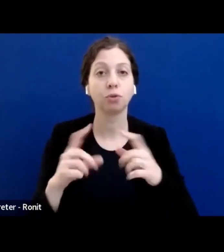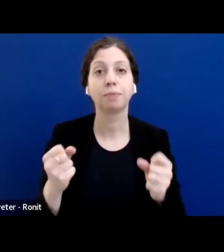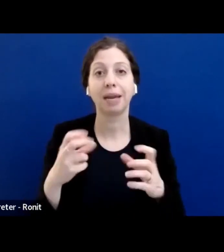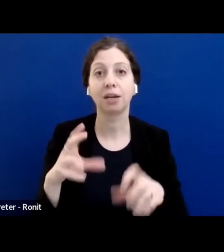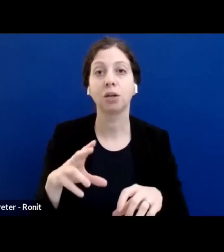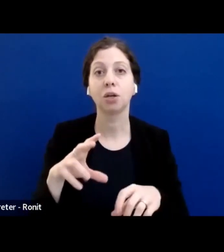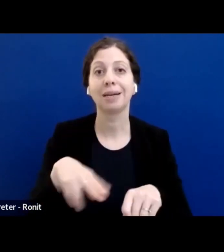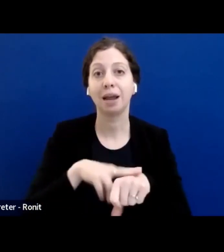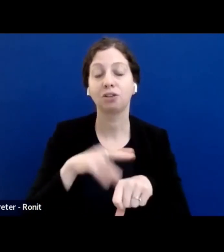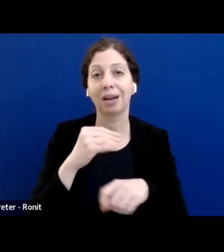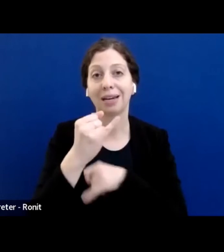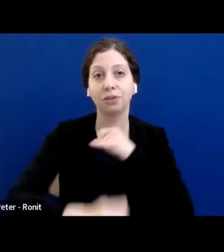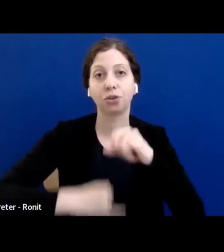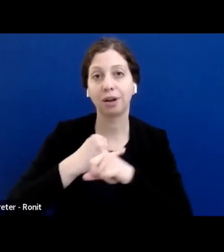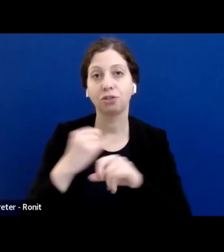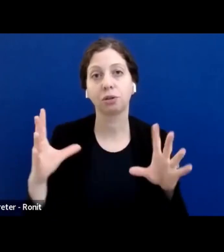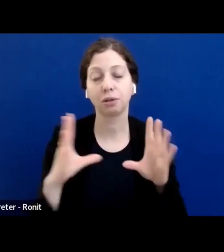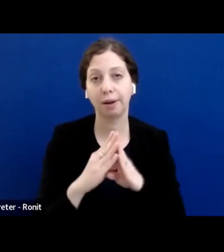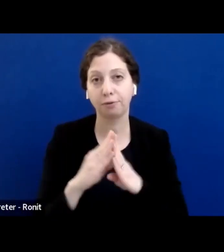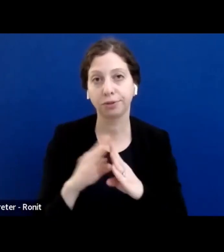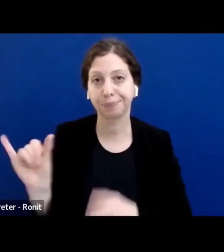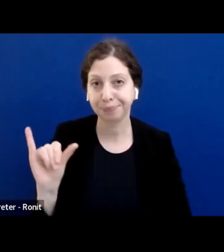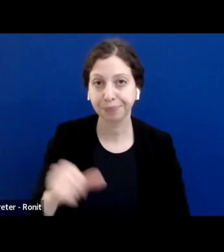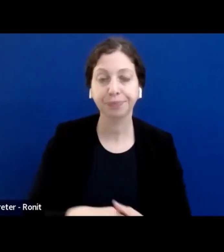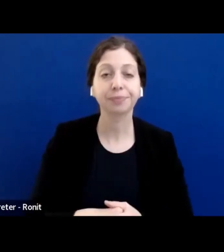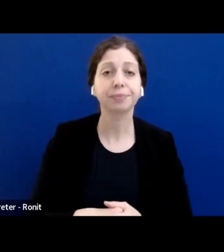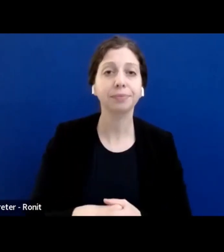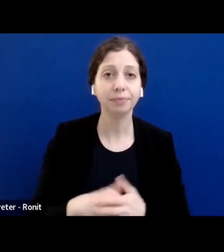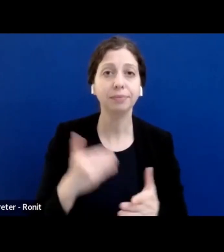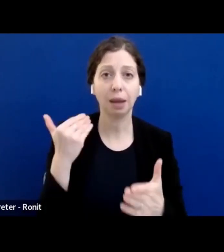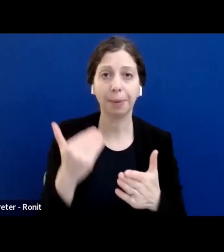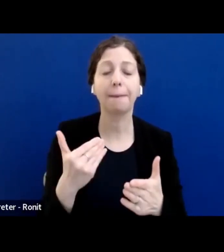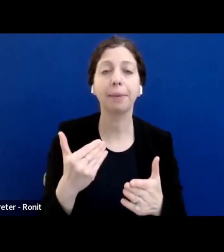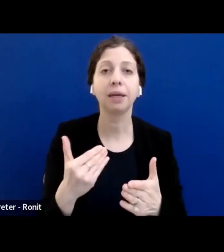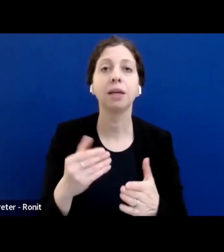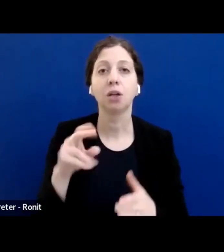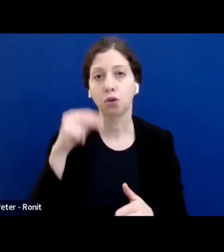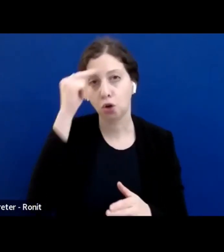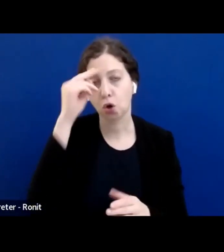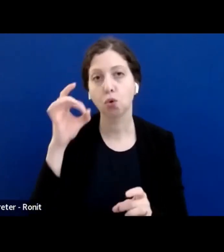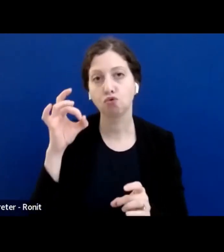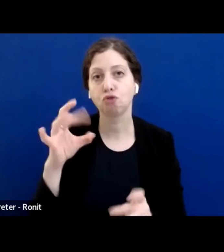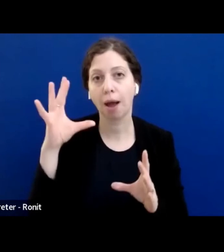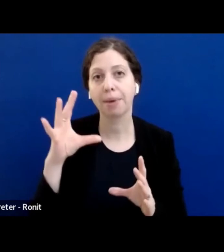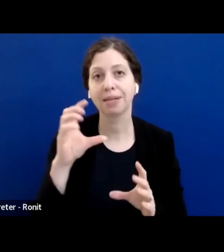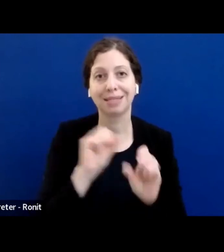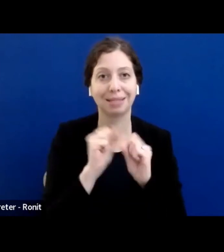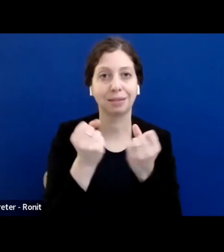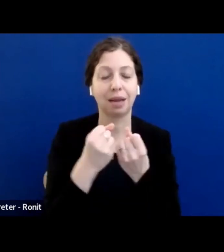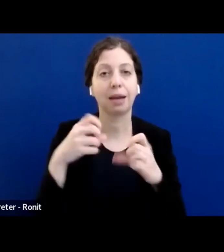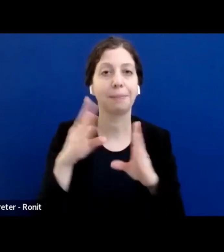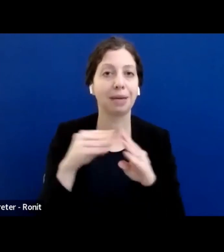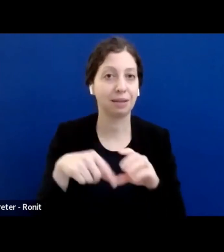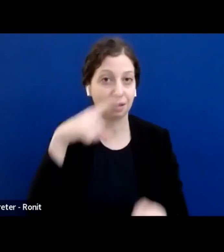national and international conferences as well. At the upcoming National Neurotrauma Society meeting this summer, I'll actually